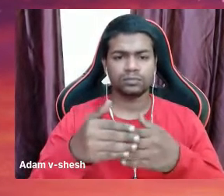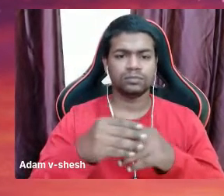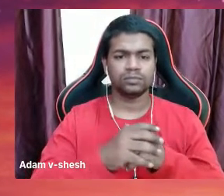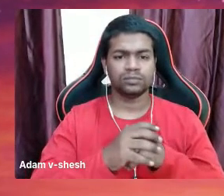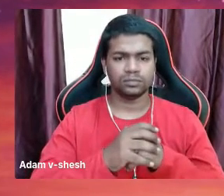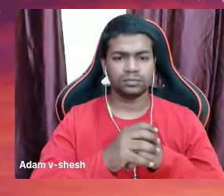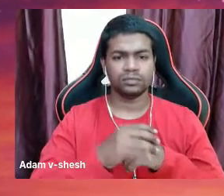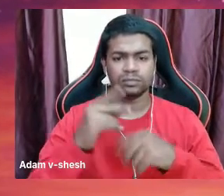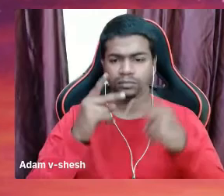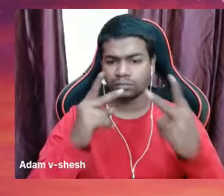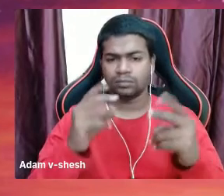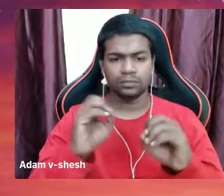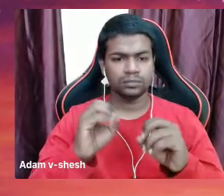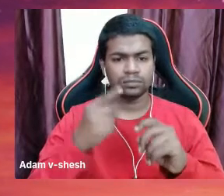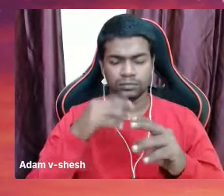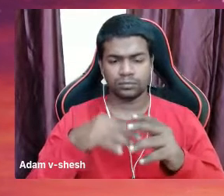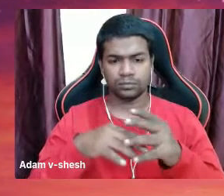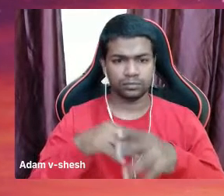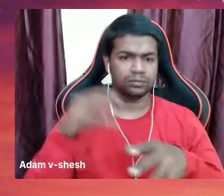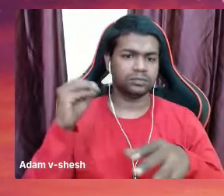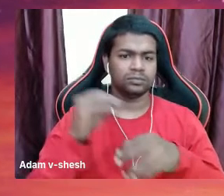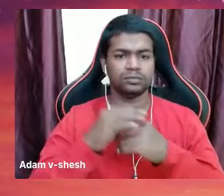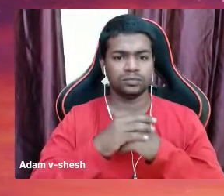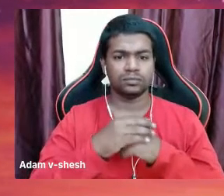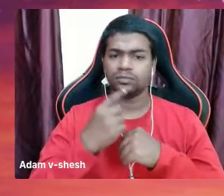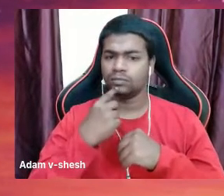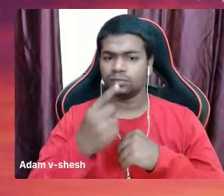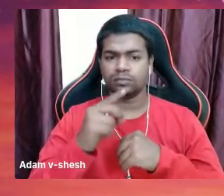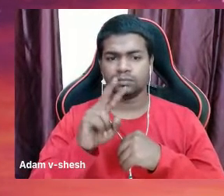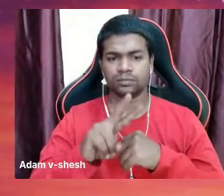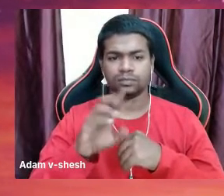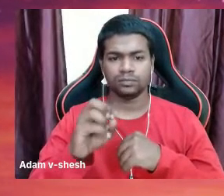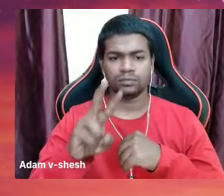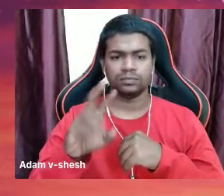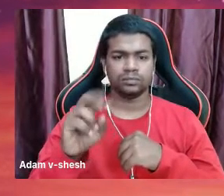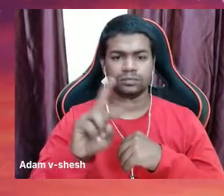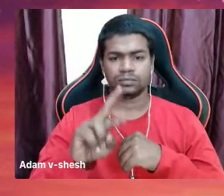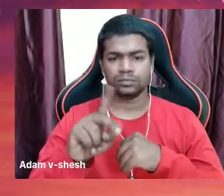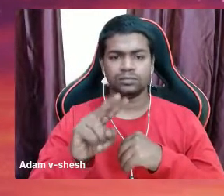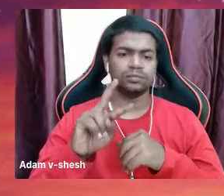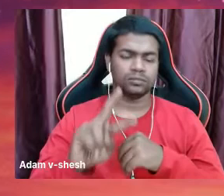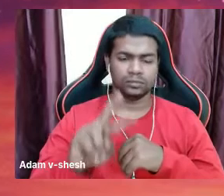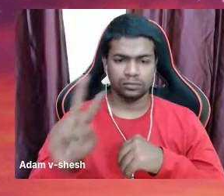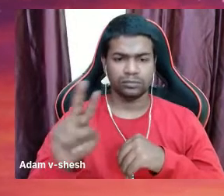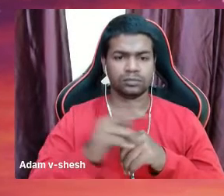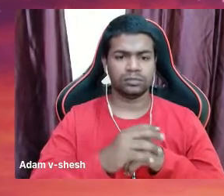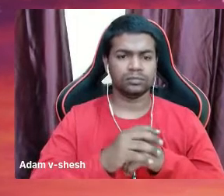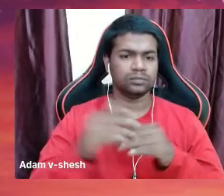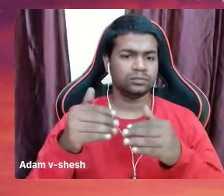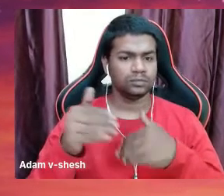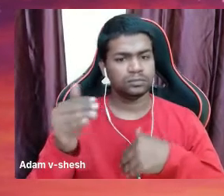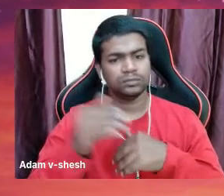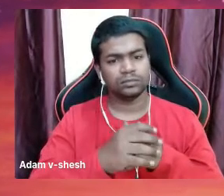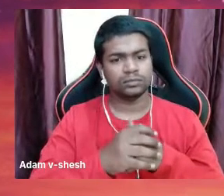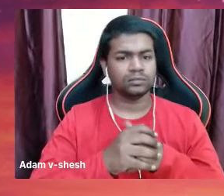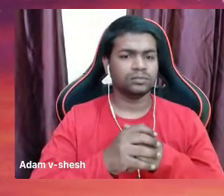it enough. But when we zoom out, I can tell you that 2020, 21, 22 and onwards is going to be